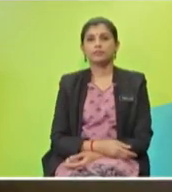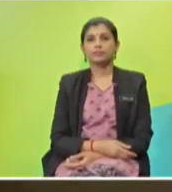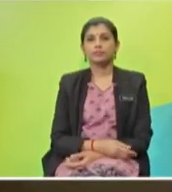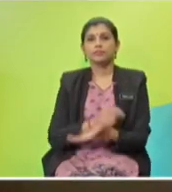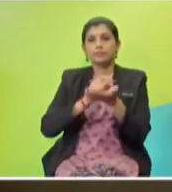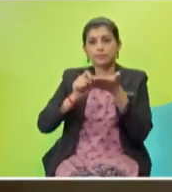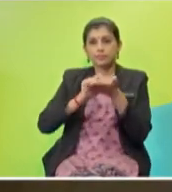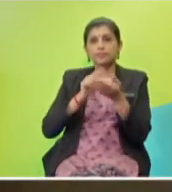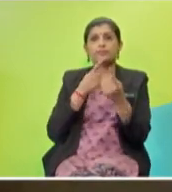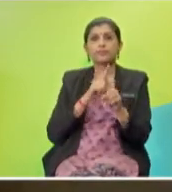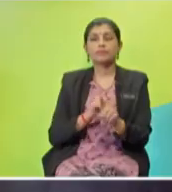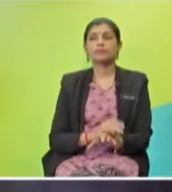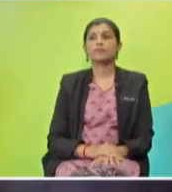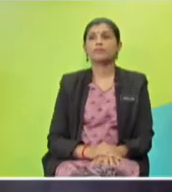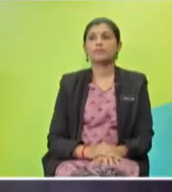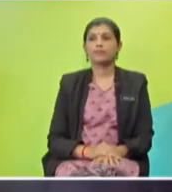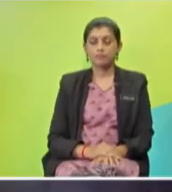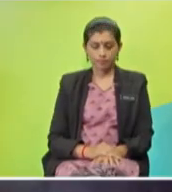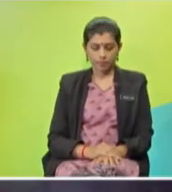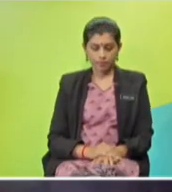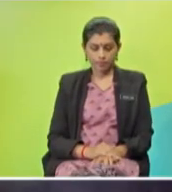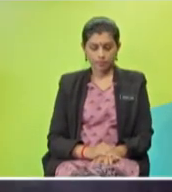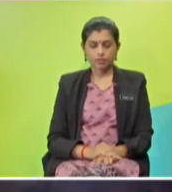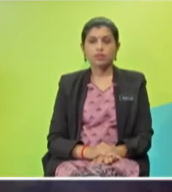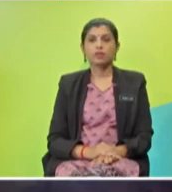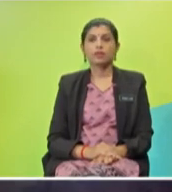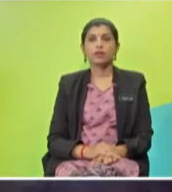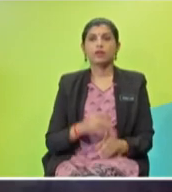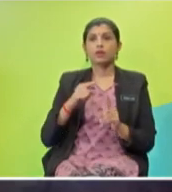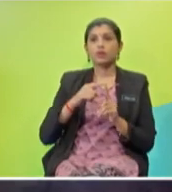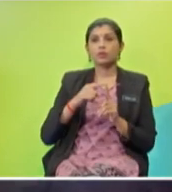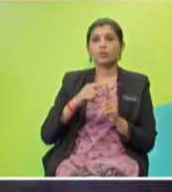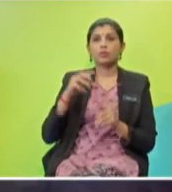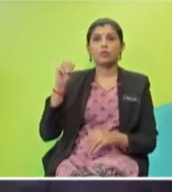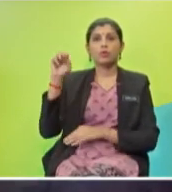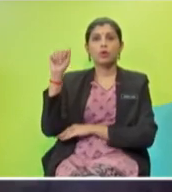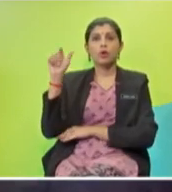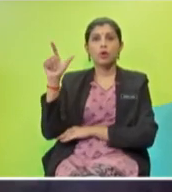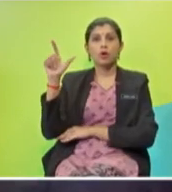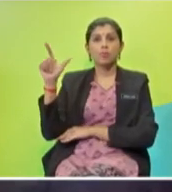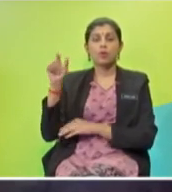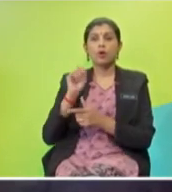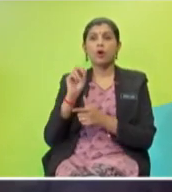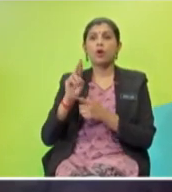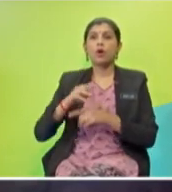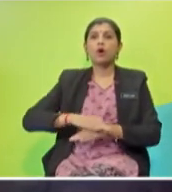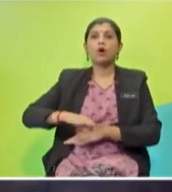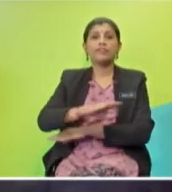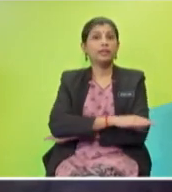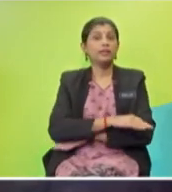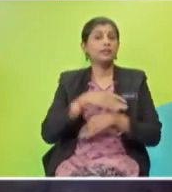answer. And is this suitable for the mall? For Amy to go to the mall or go to the field?